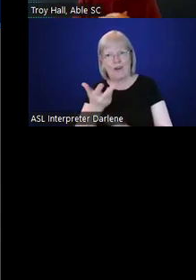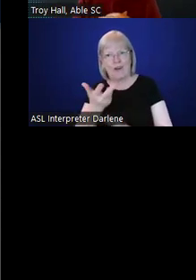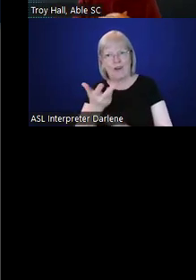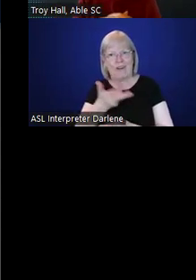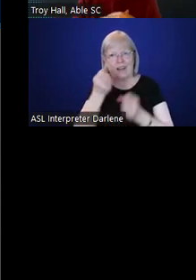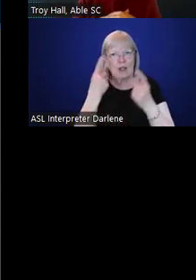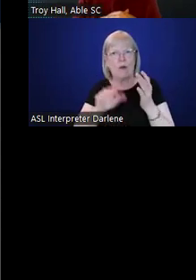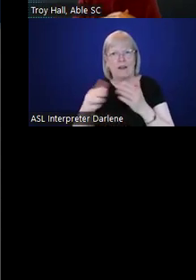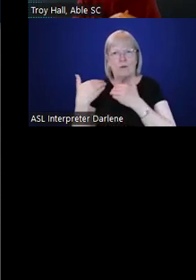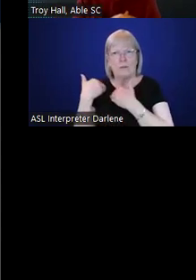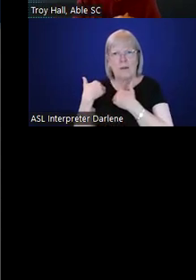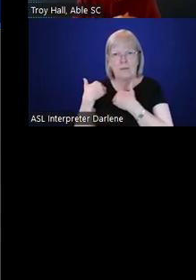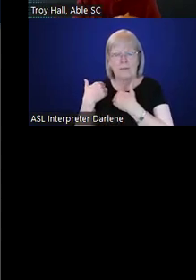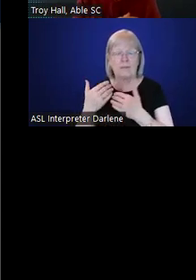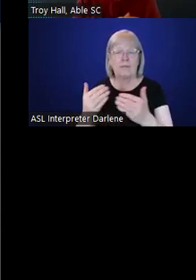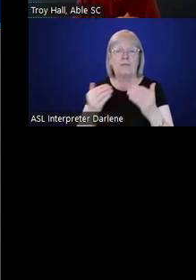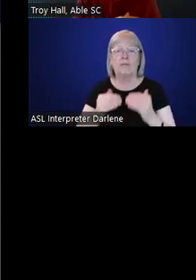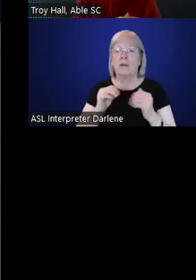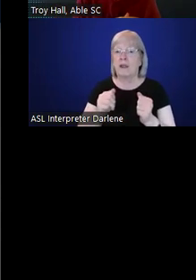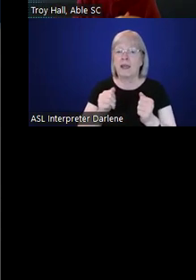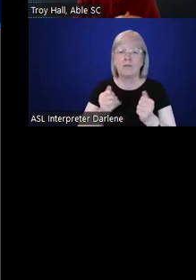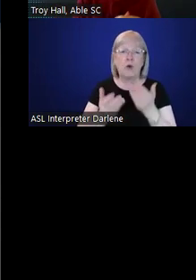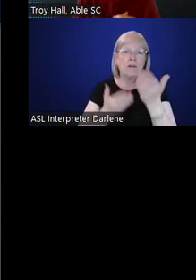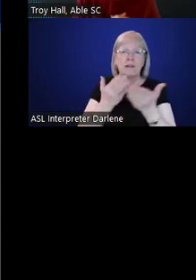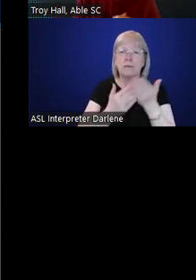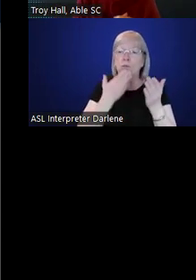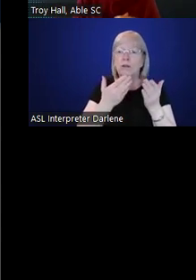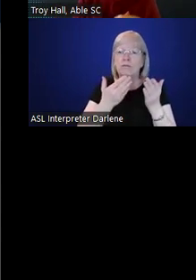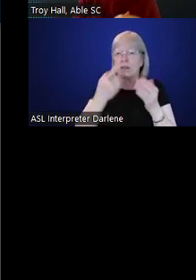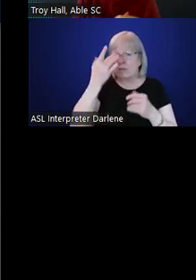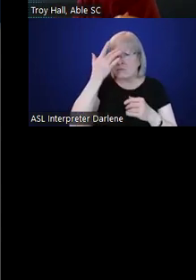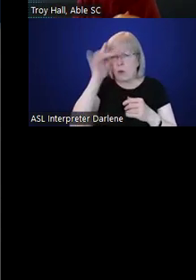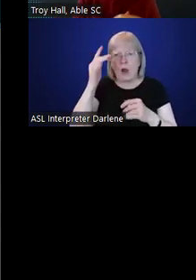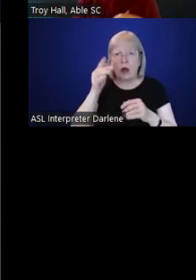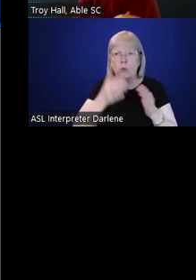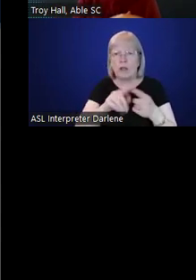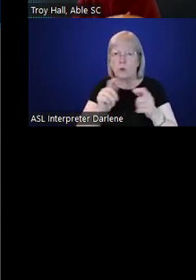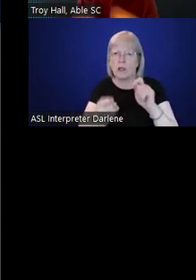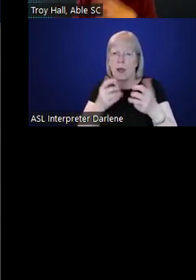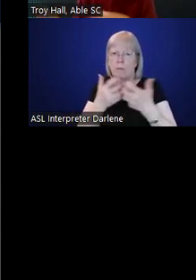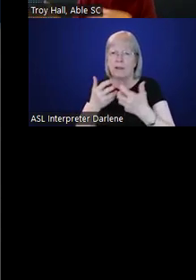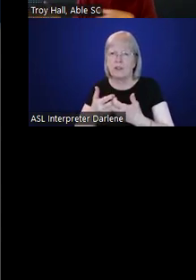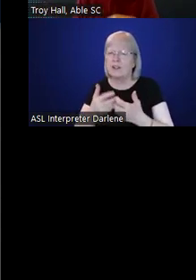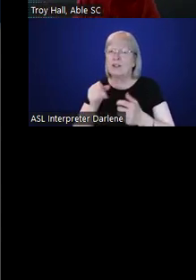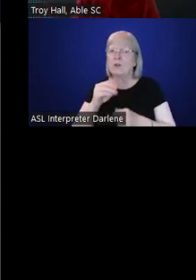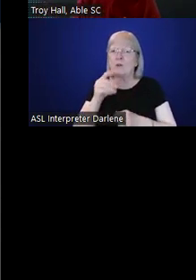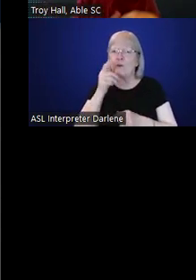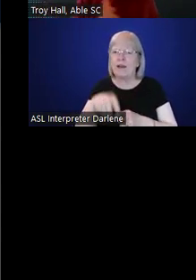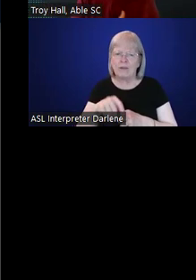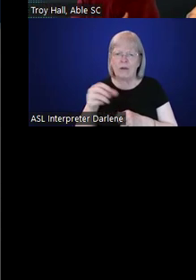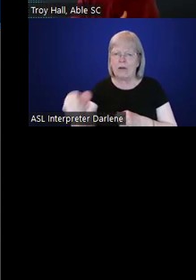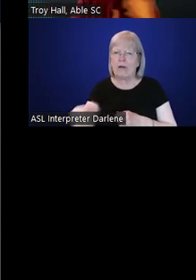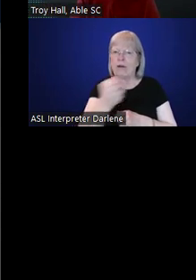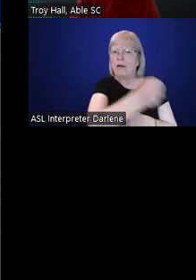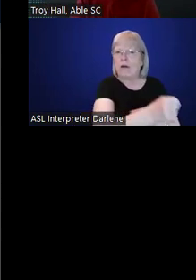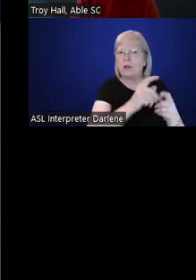youth. They can offer common sense accommodations and modifications so that youth don't need to be an entirely separate space. They